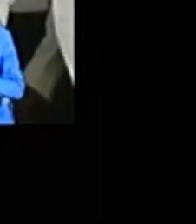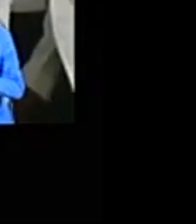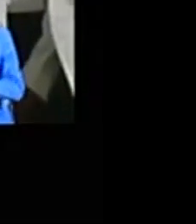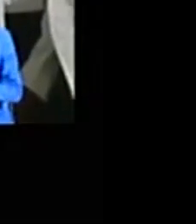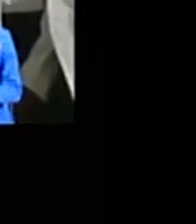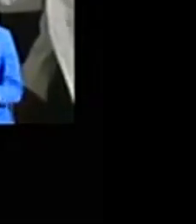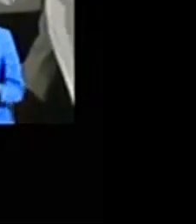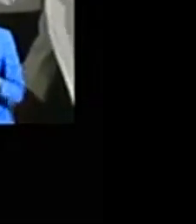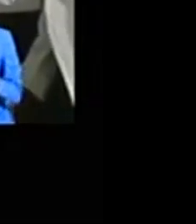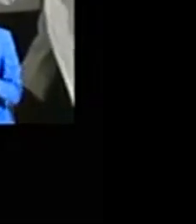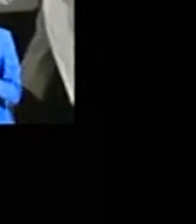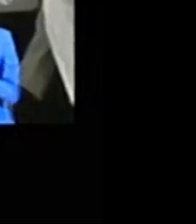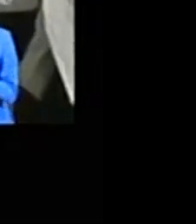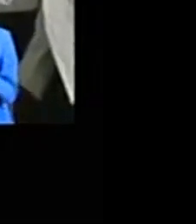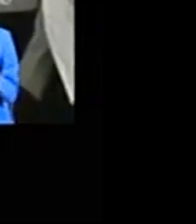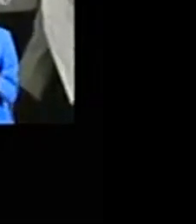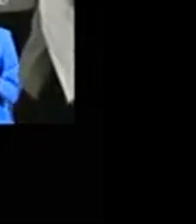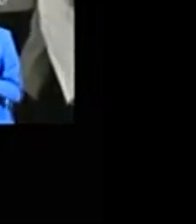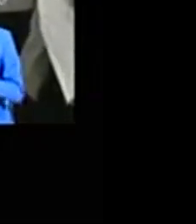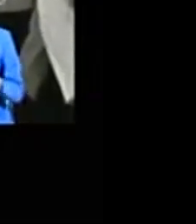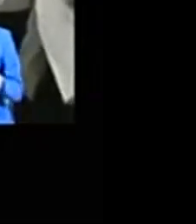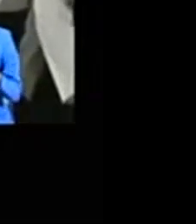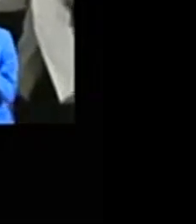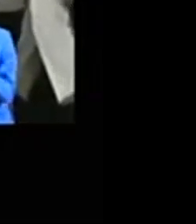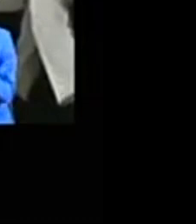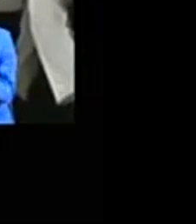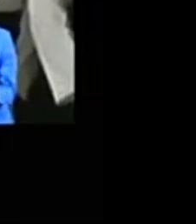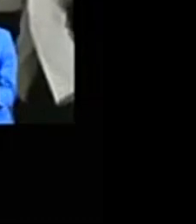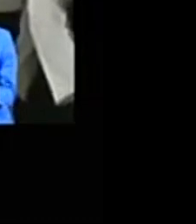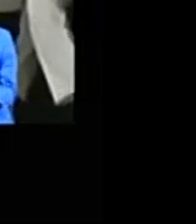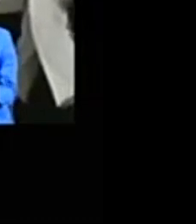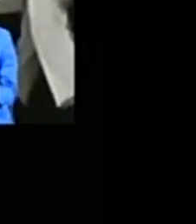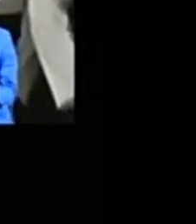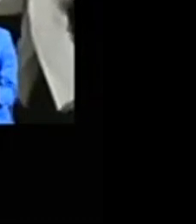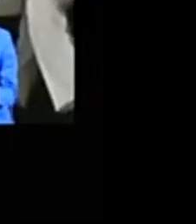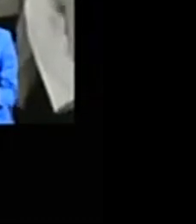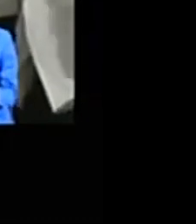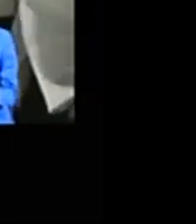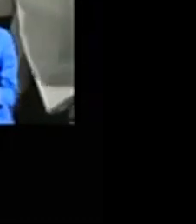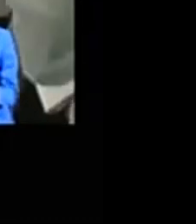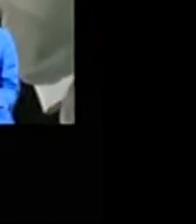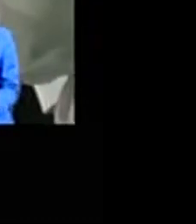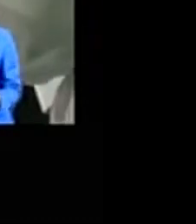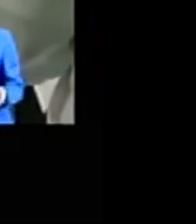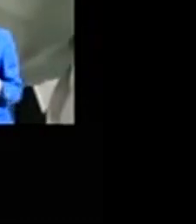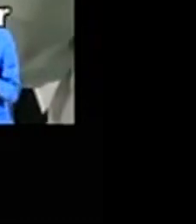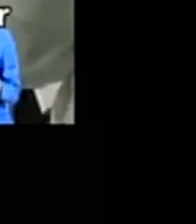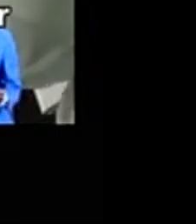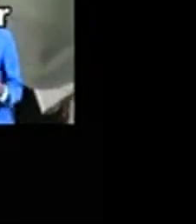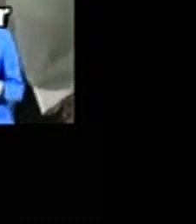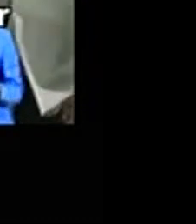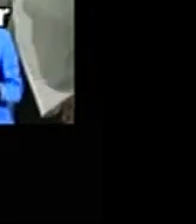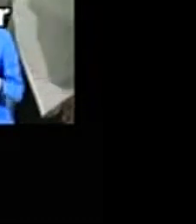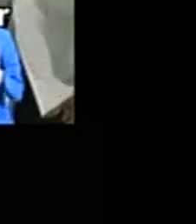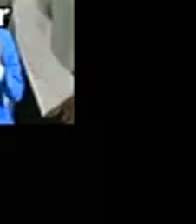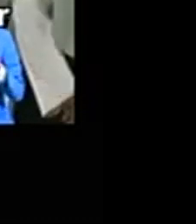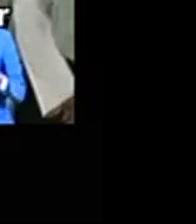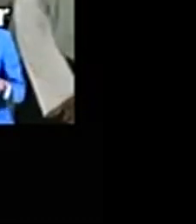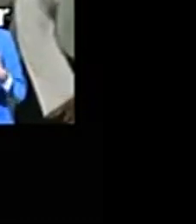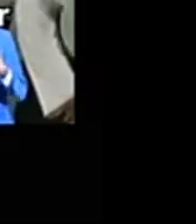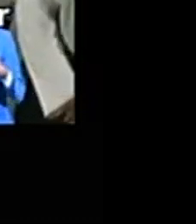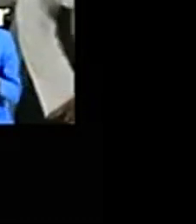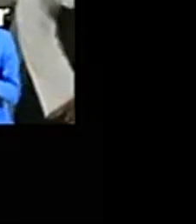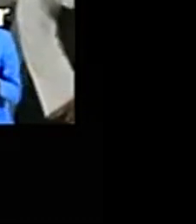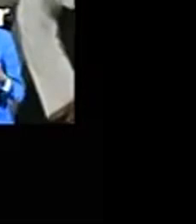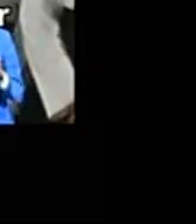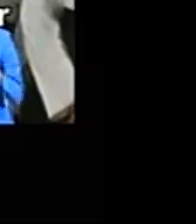sent a message, and soon Jesus did reply. And even